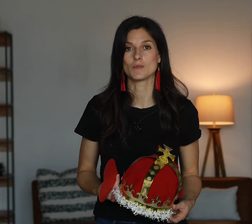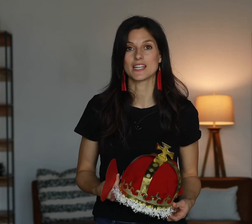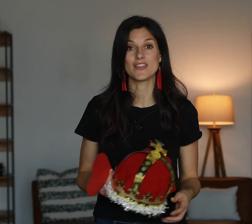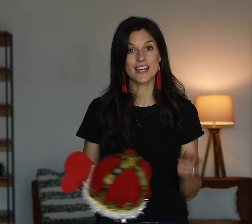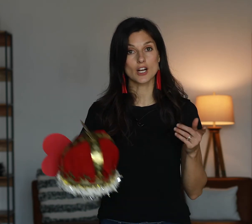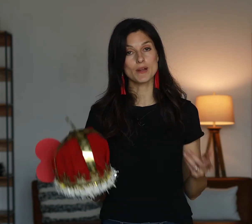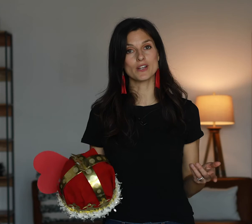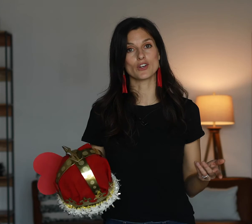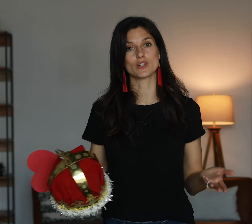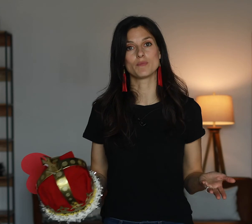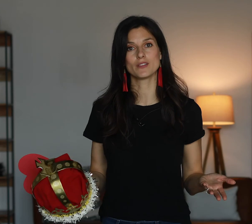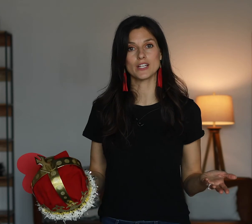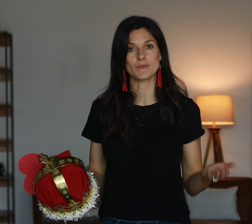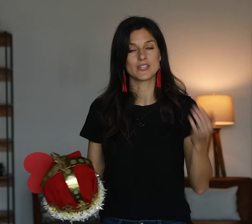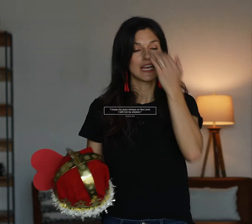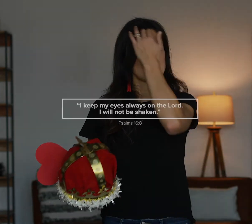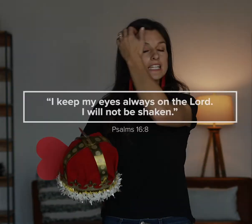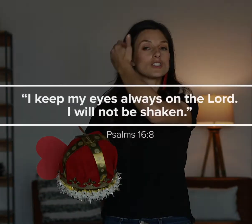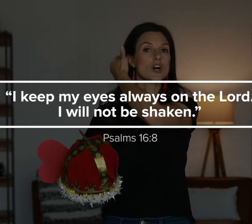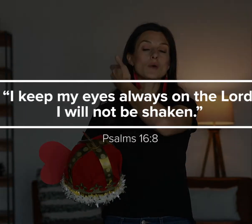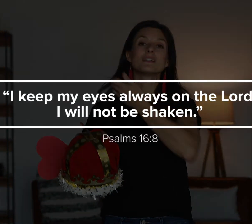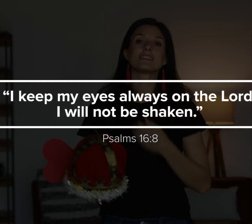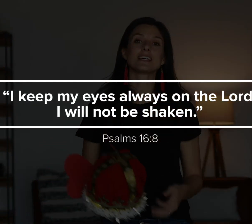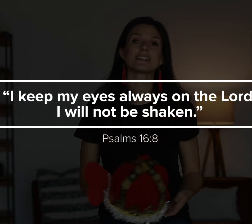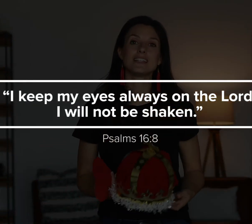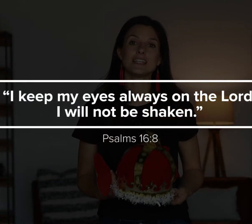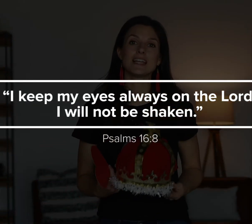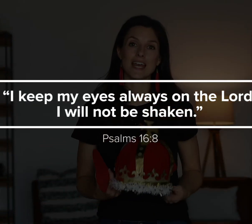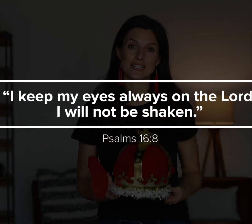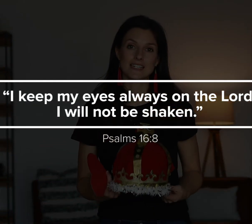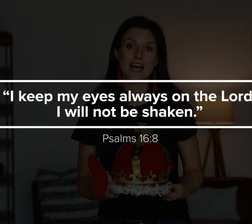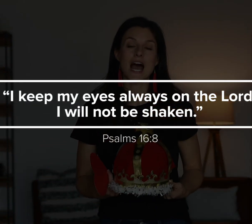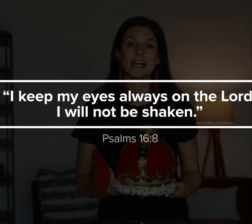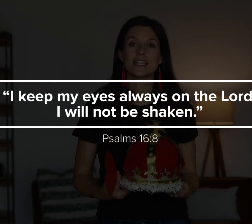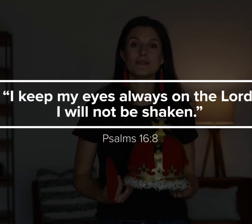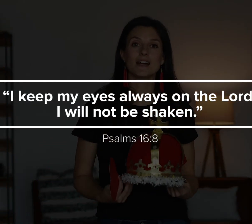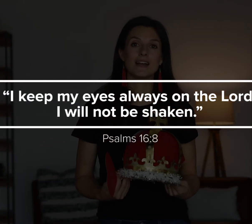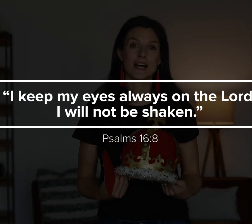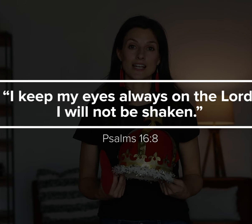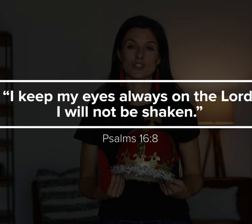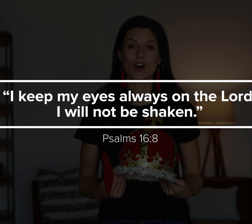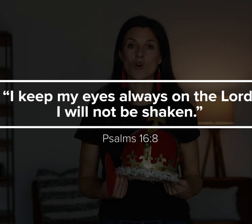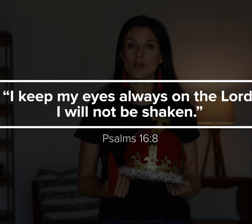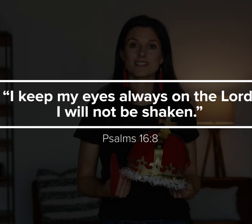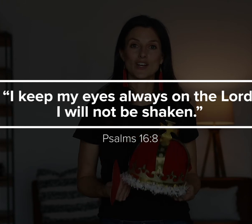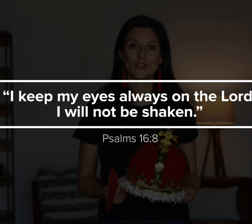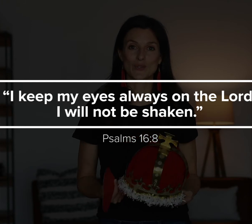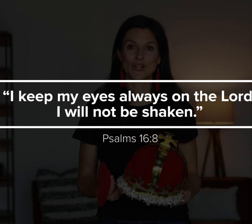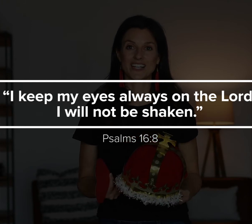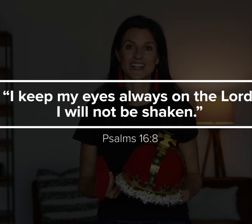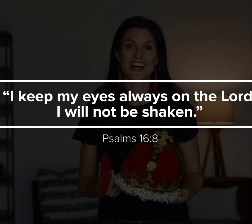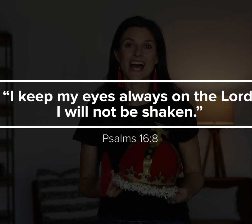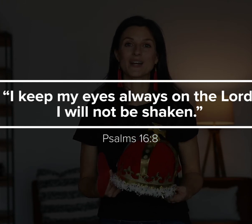of Psalms. And that's our memory verse that we've been learning. It's Psalm 16:8. I keep my eyes always on